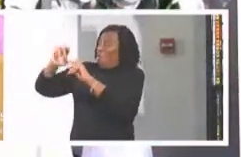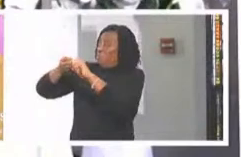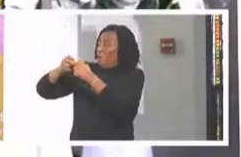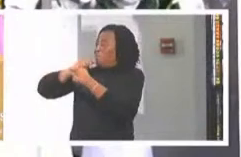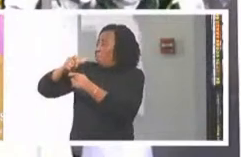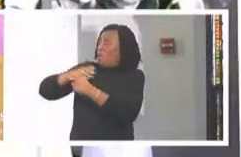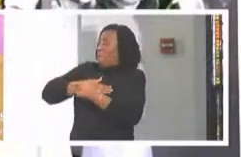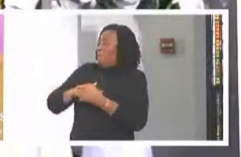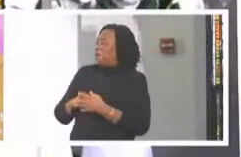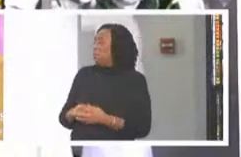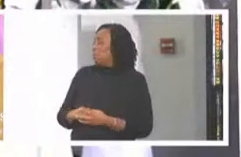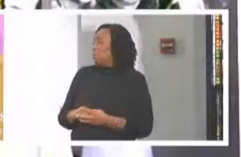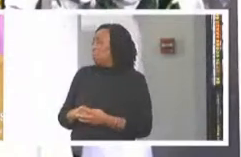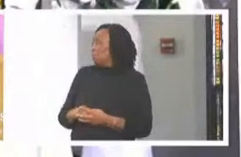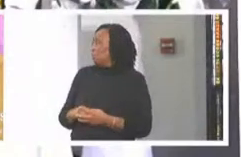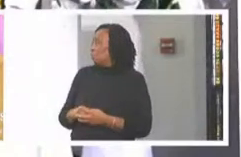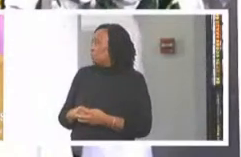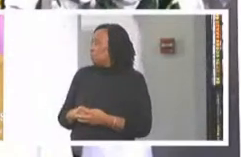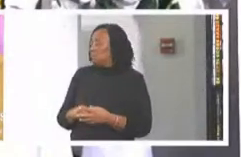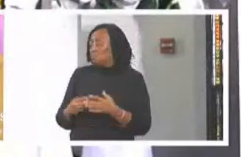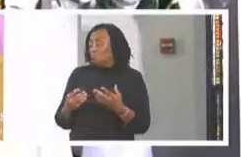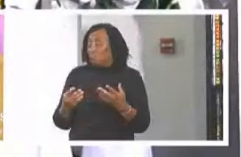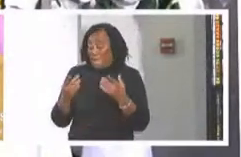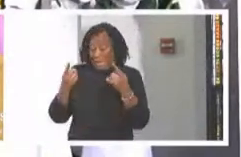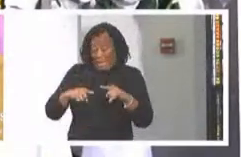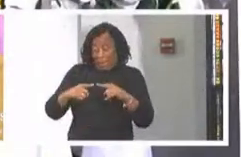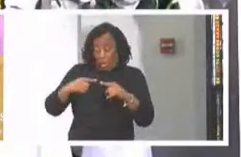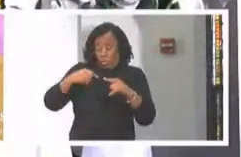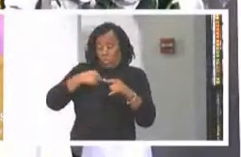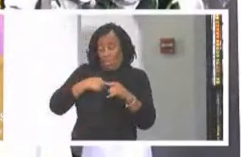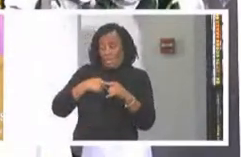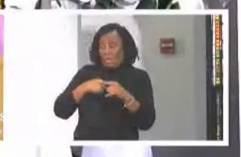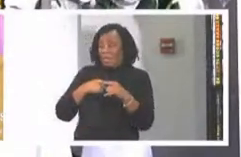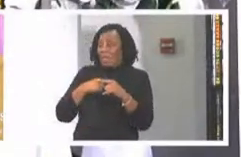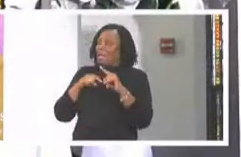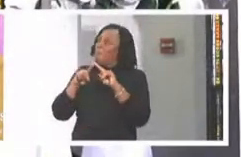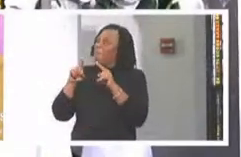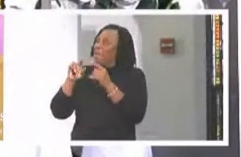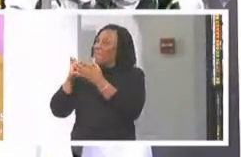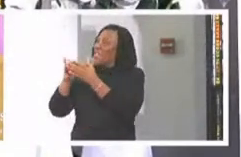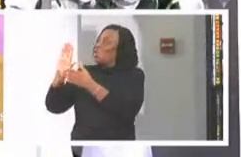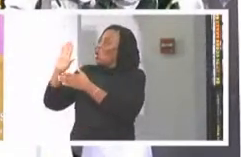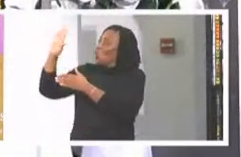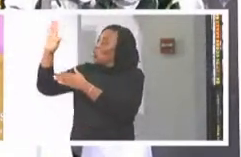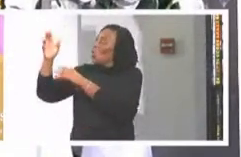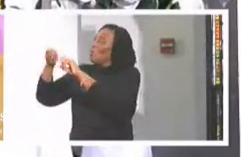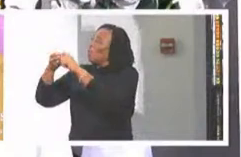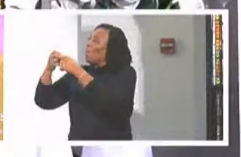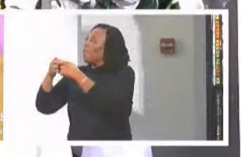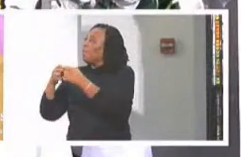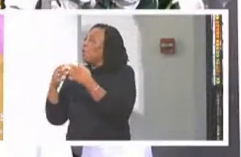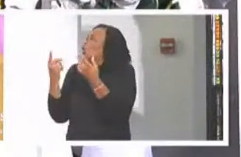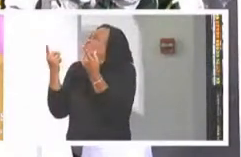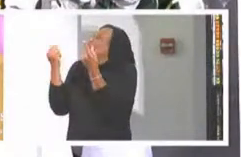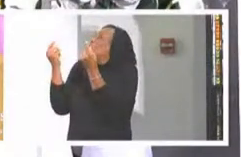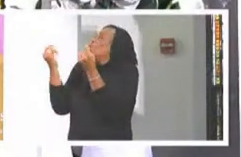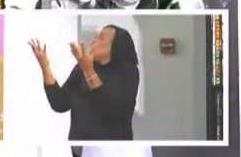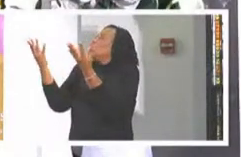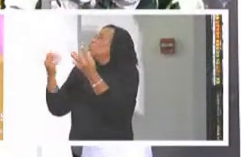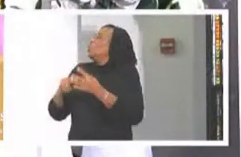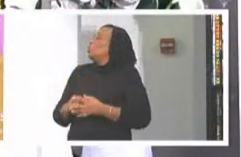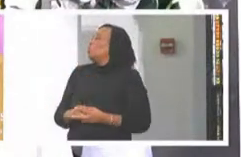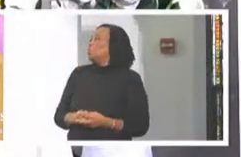problem, God. It's happening to me, your child, but, God, this is really your problem. So what are you going to do about